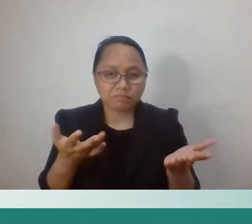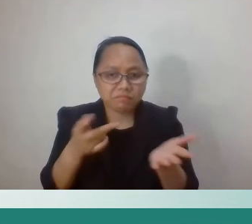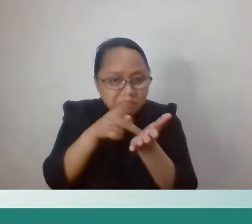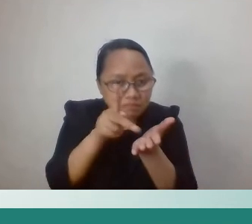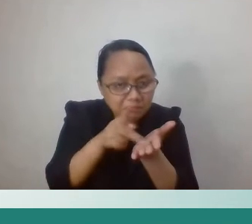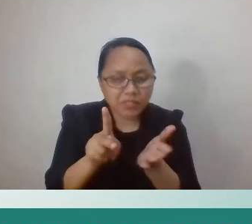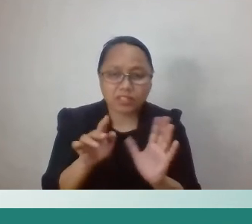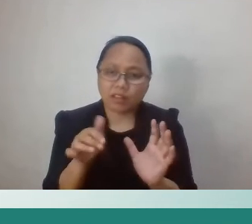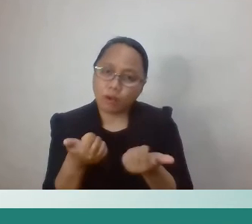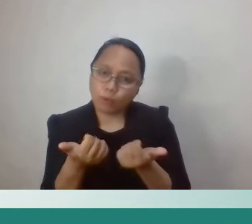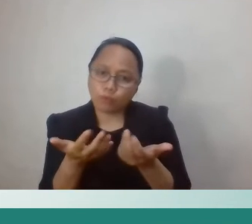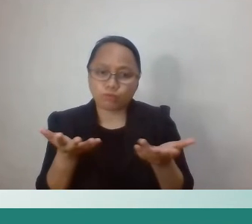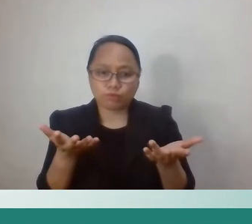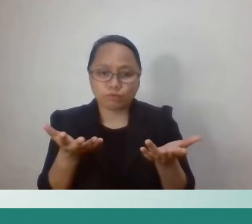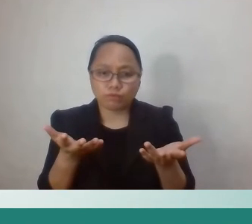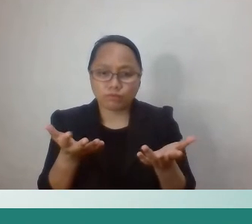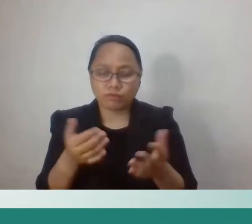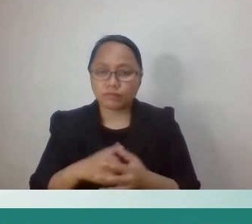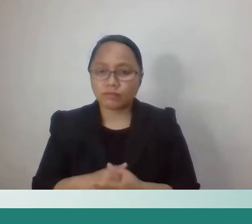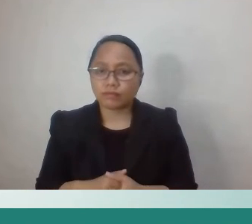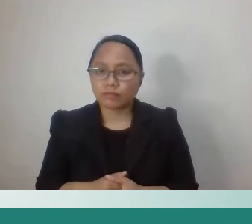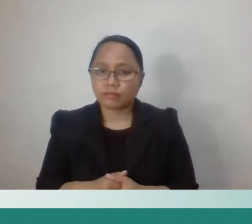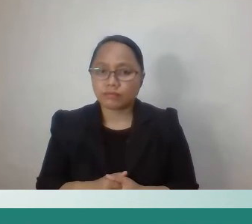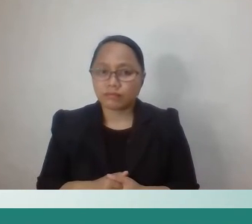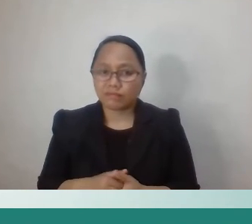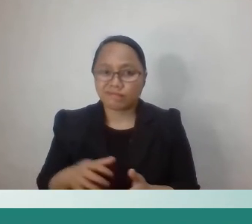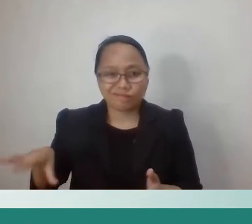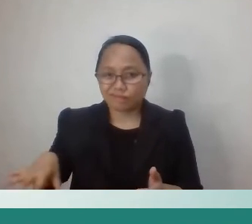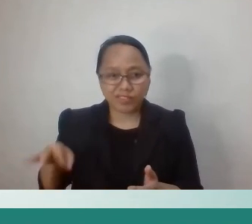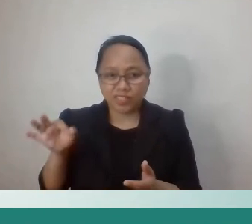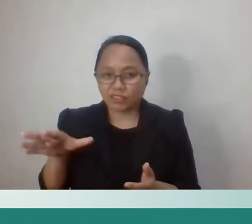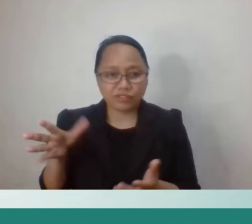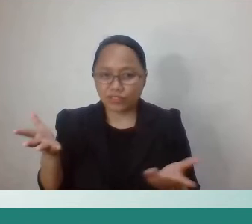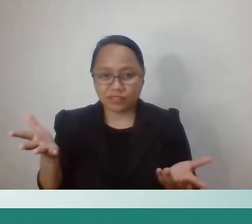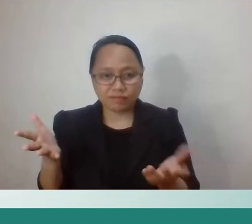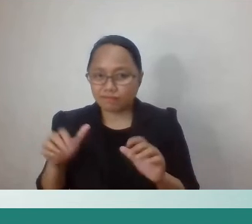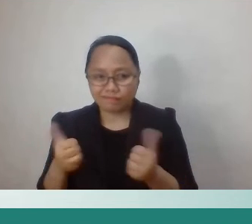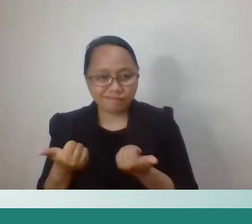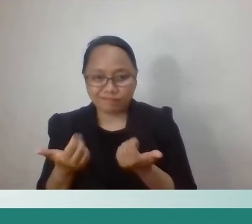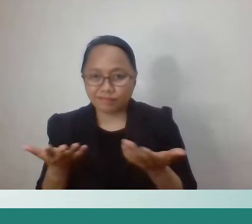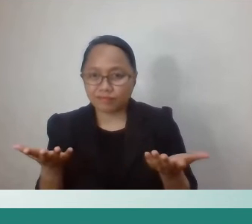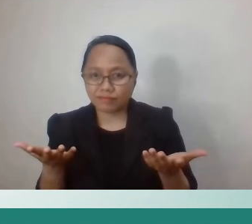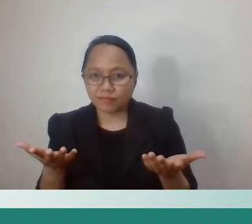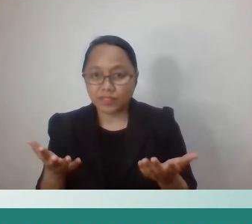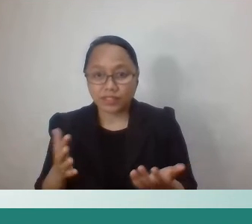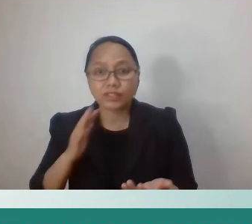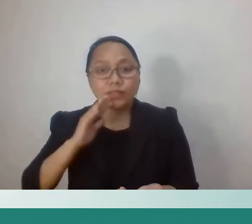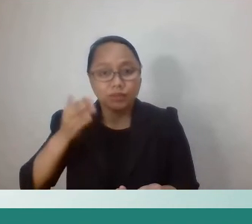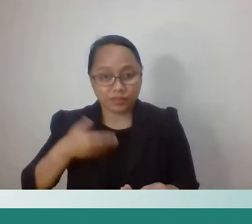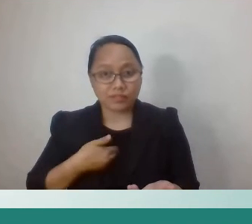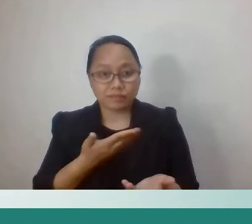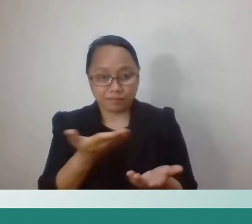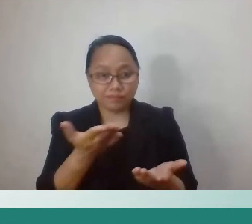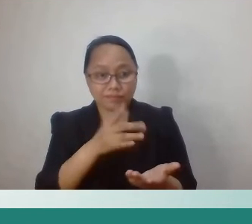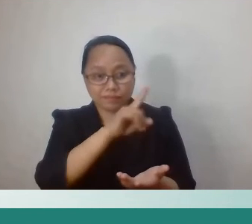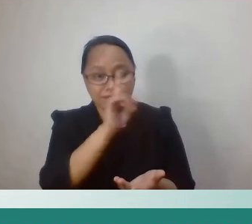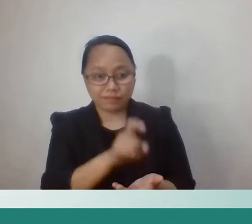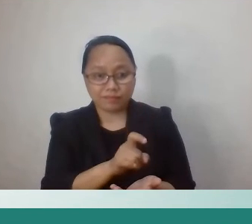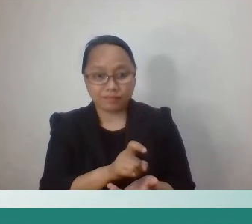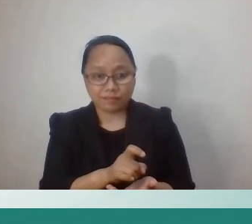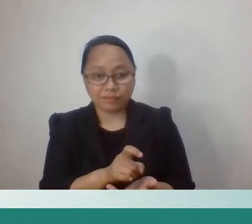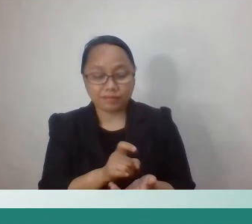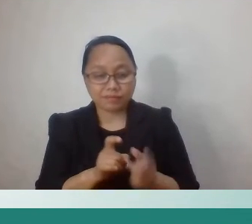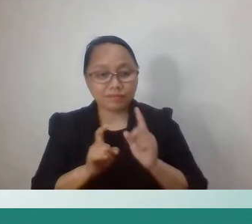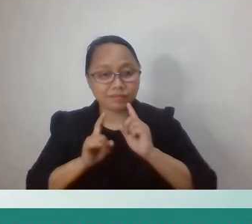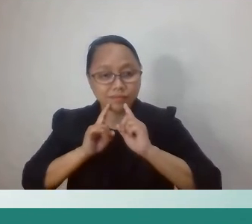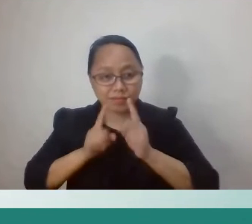free? So with that one, I'll hand it over to you, Professor Ling, and welcome to this panel.